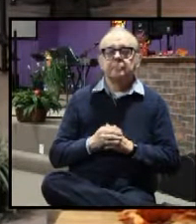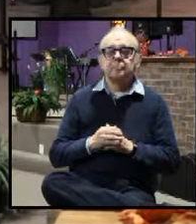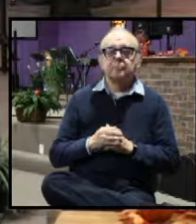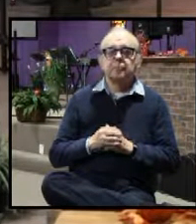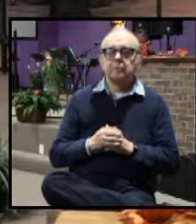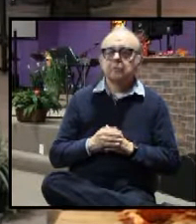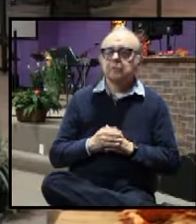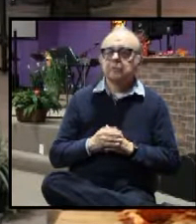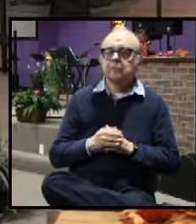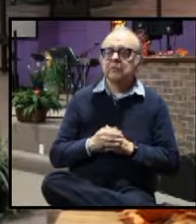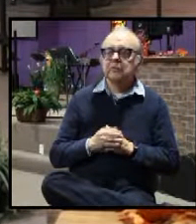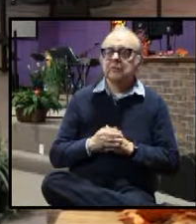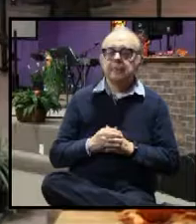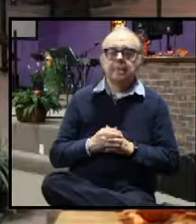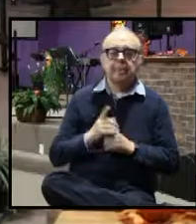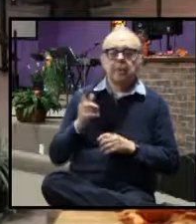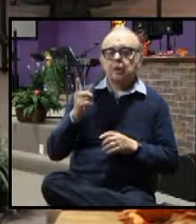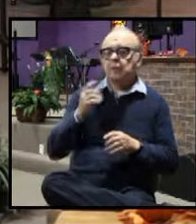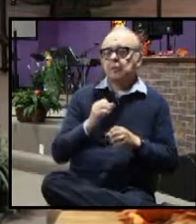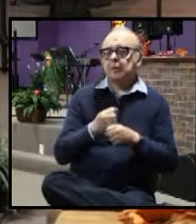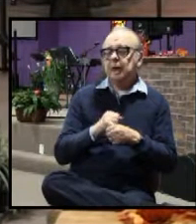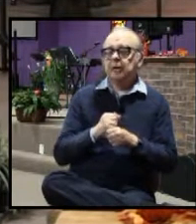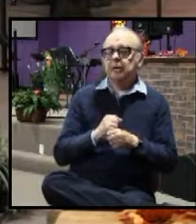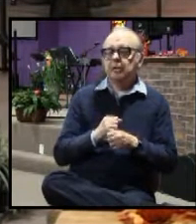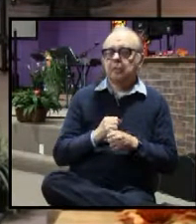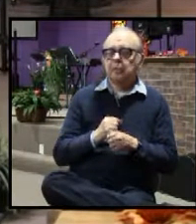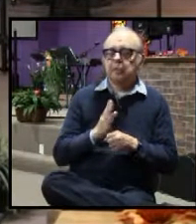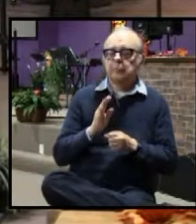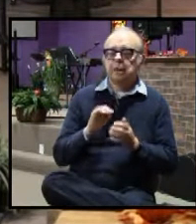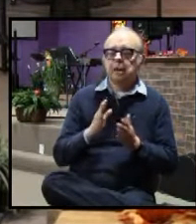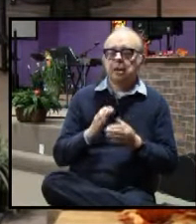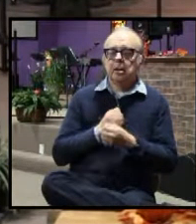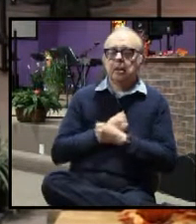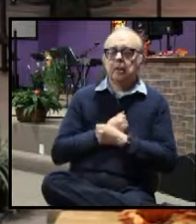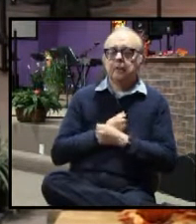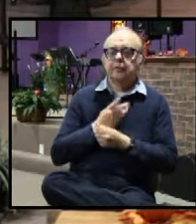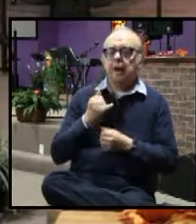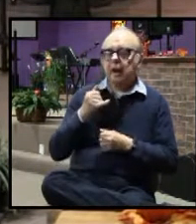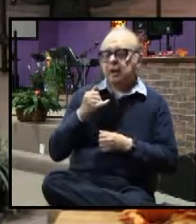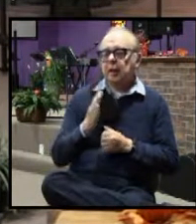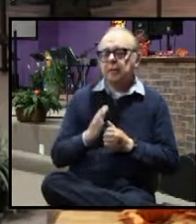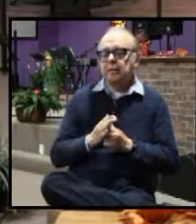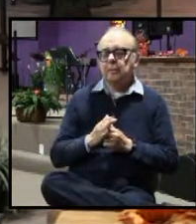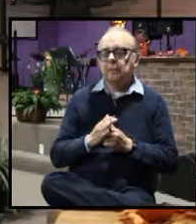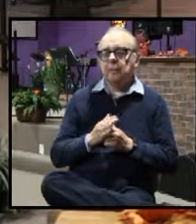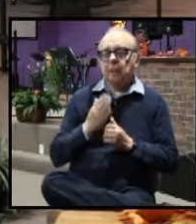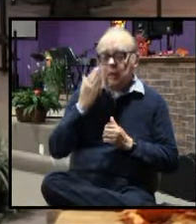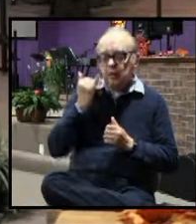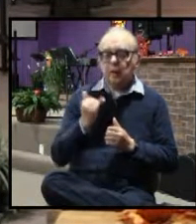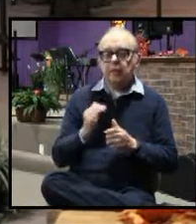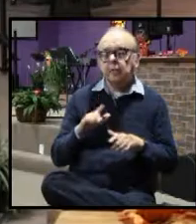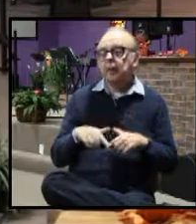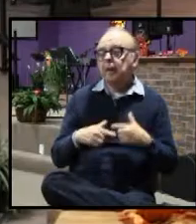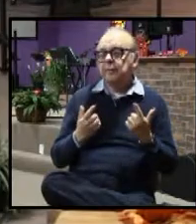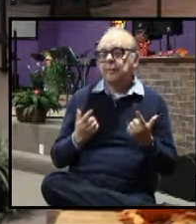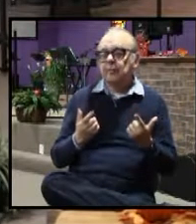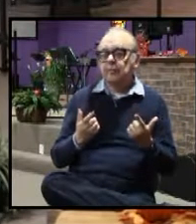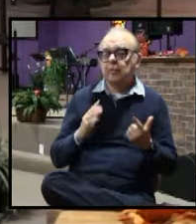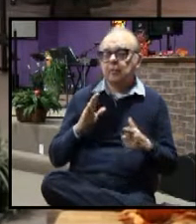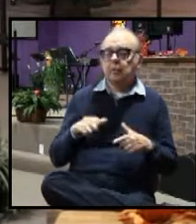You were created to be loved by God. You want to know why you're